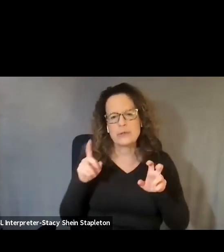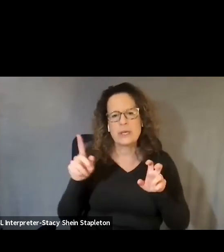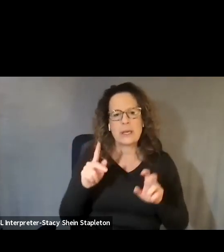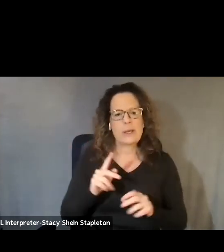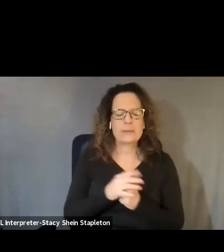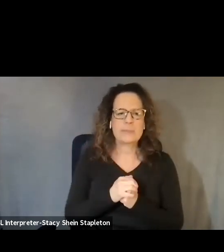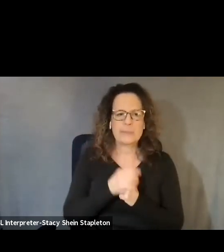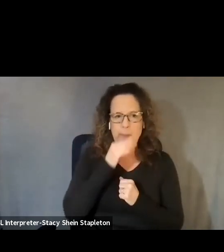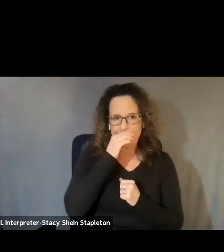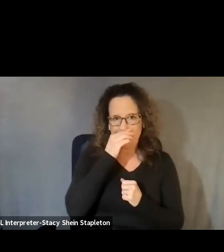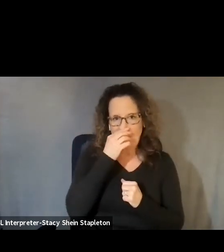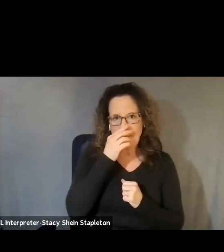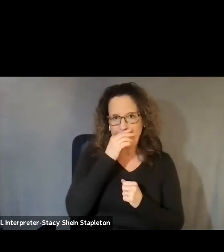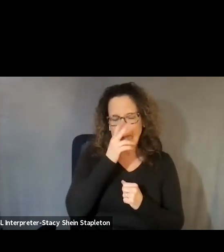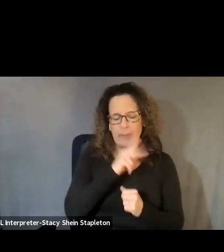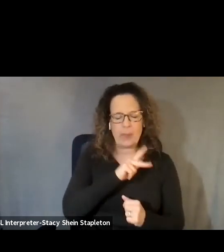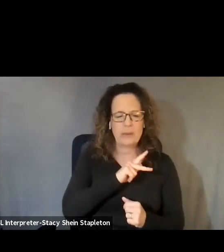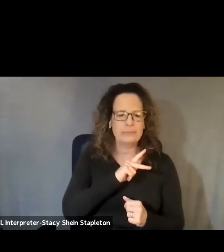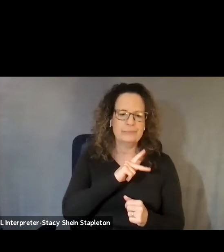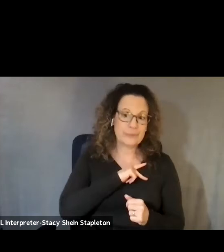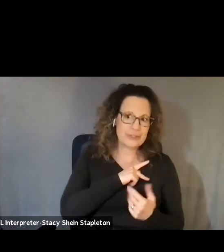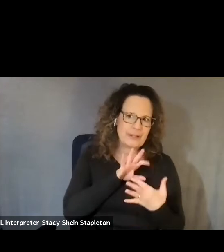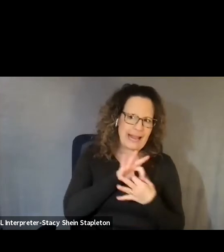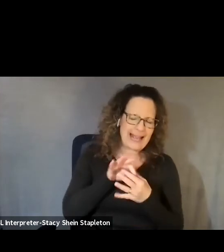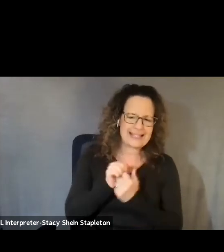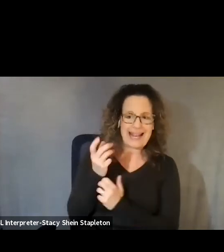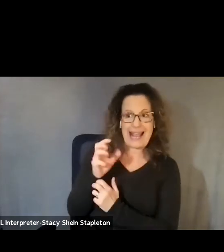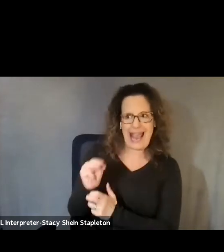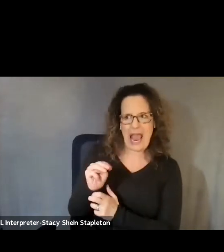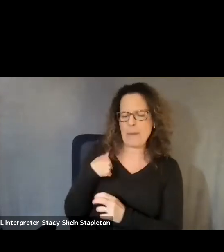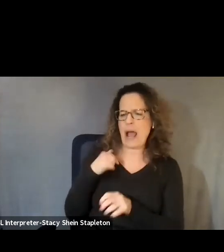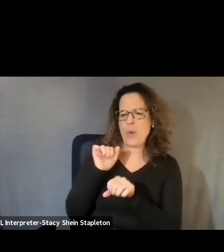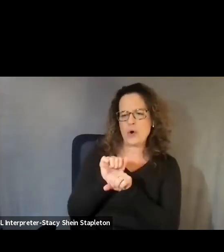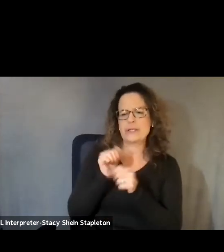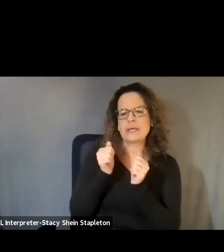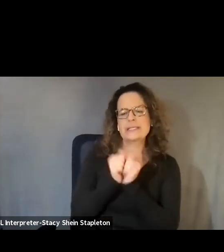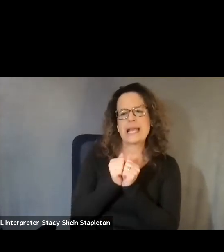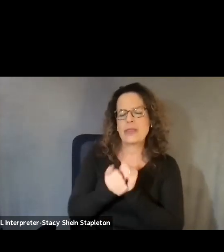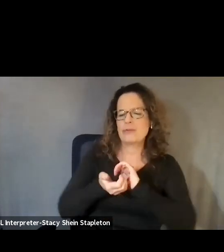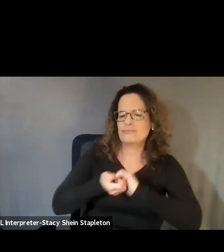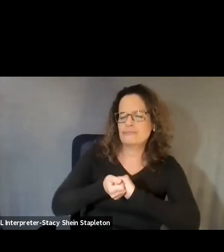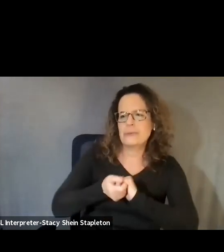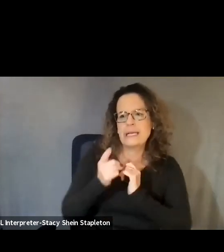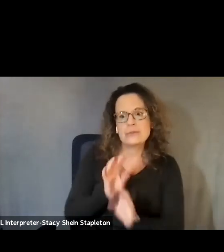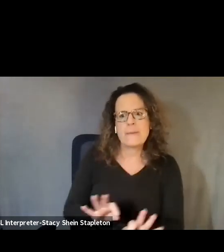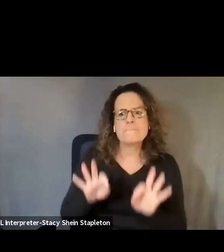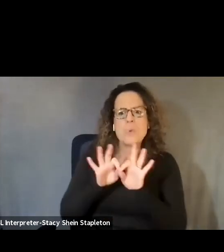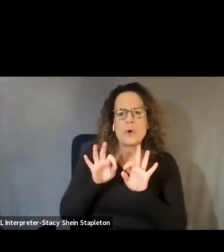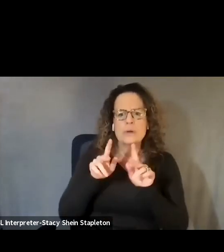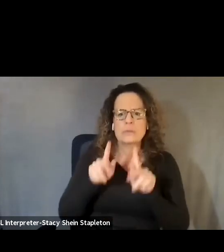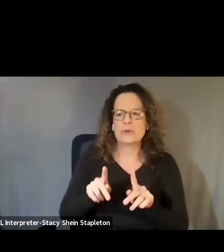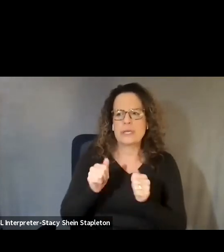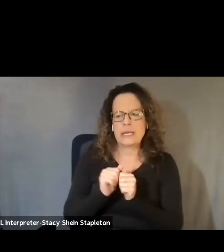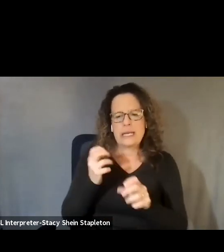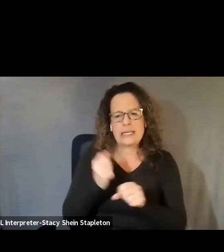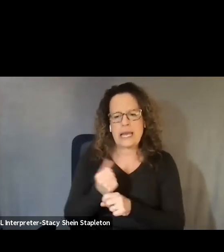matter, Cam was a colleague of mine, and I cannot tell you how important his role was in getting